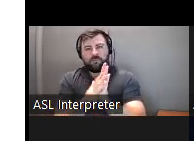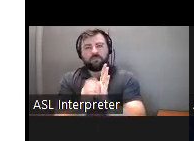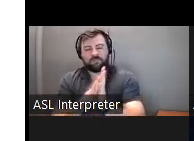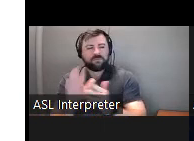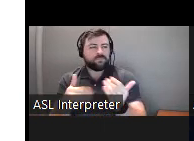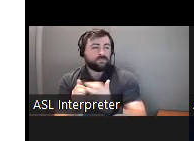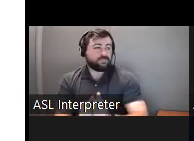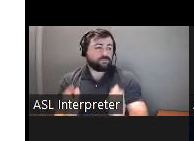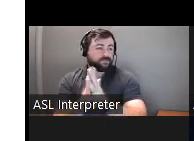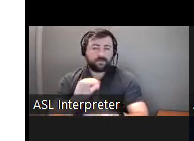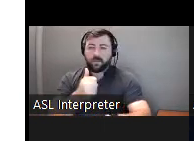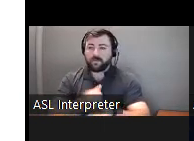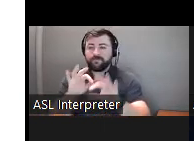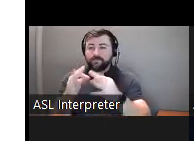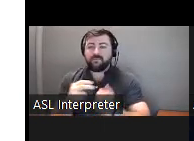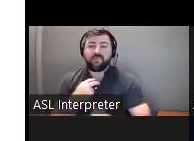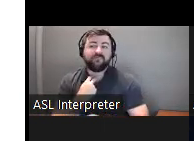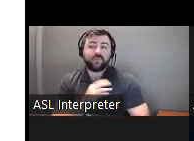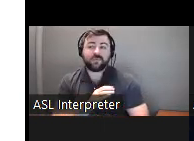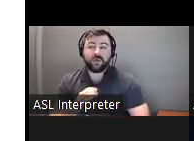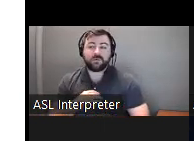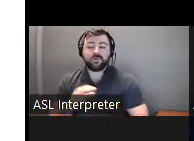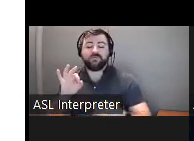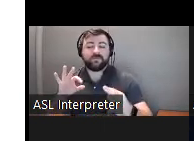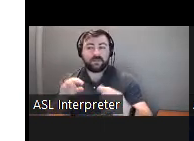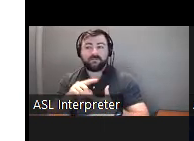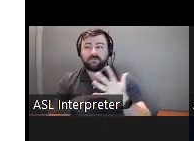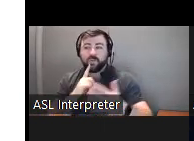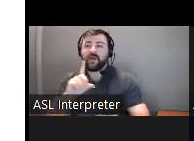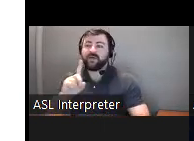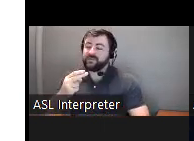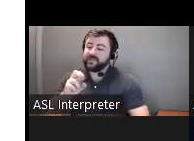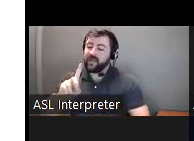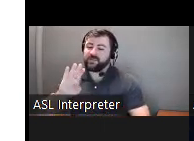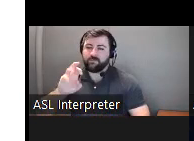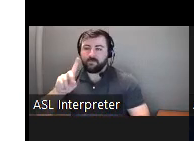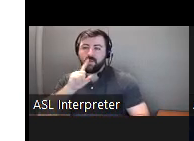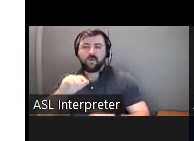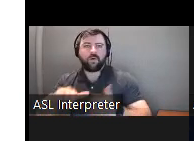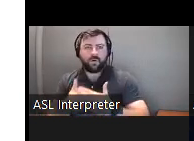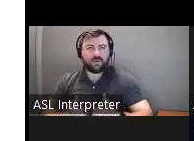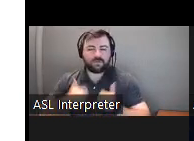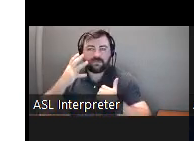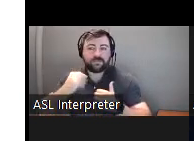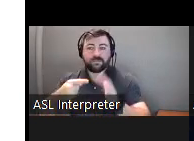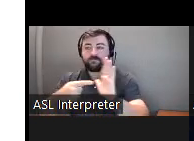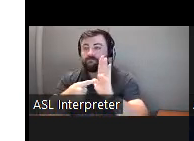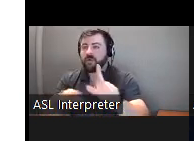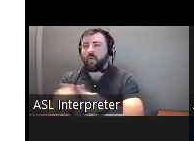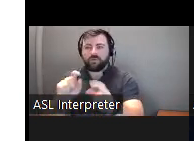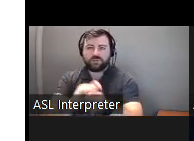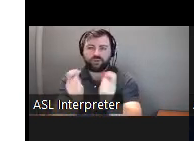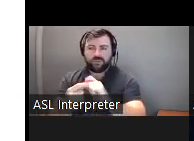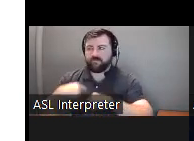based on Family Voice Council feedback. We have a dashboard that represents all lived experience, as well as the changes that have been made